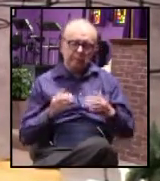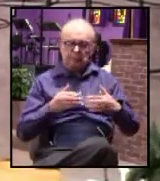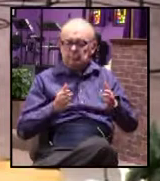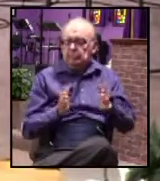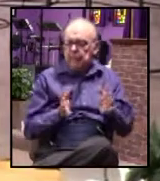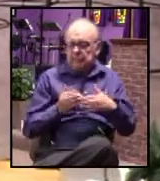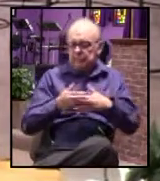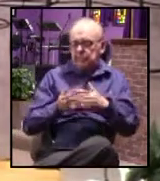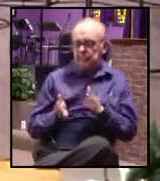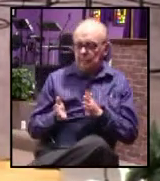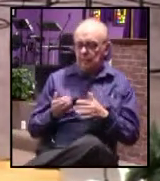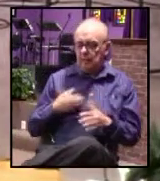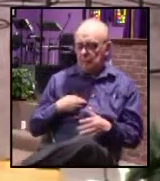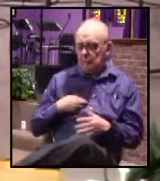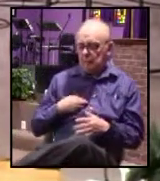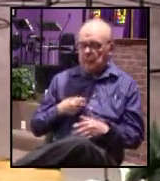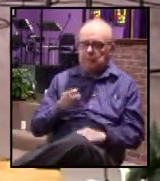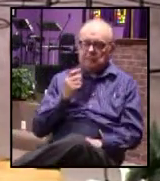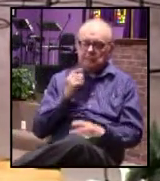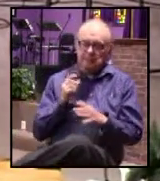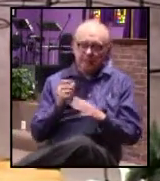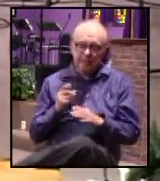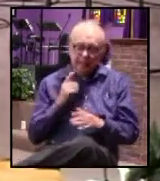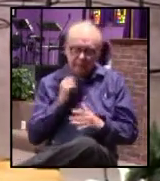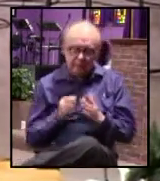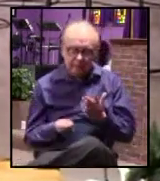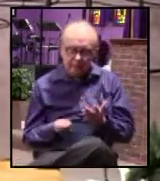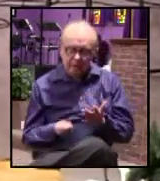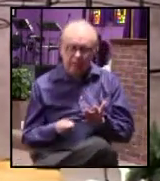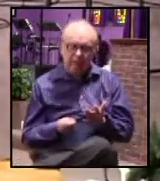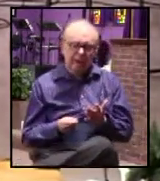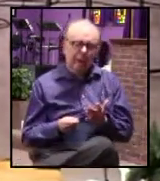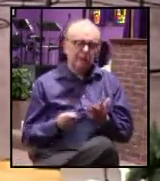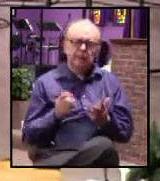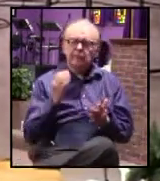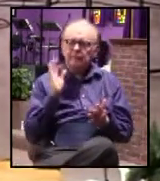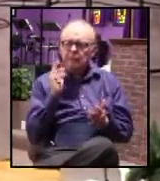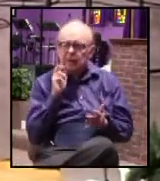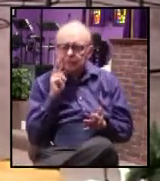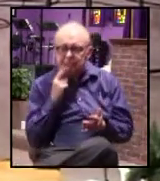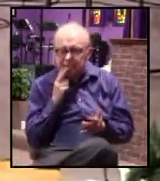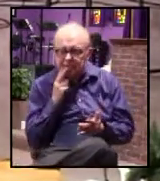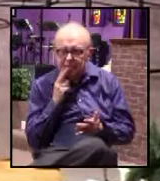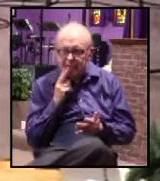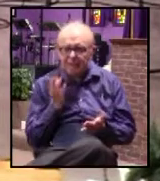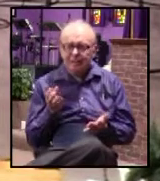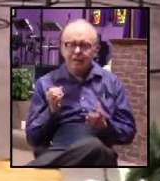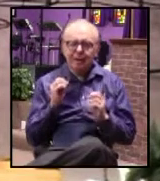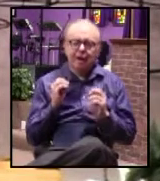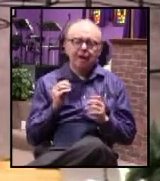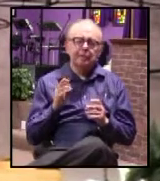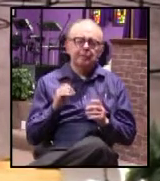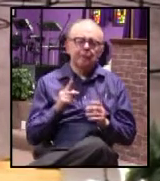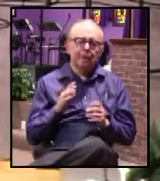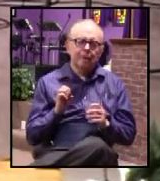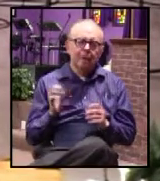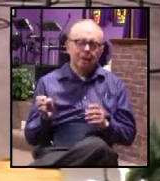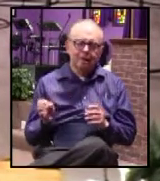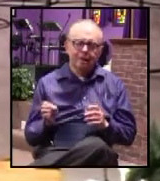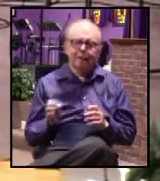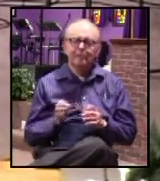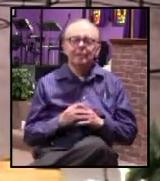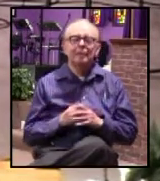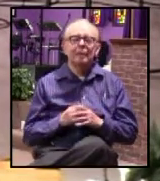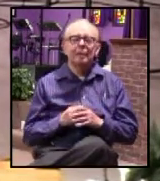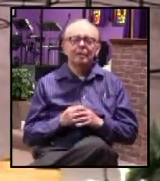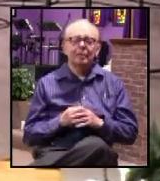compartments. You'll have your meat, you'll have your broccoli and cheese, which I don't like, and I throw it away. That's why I don't get it.